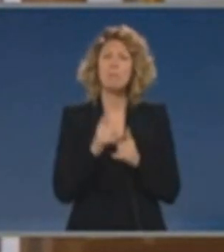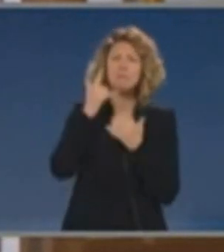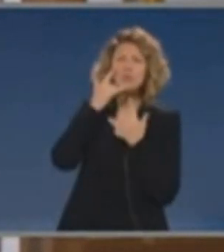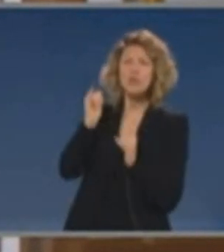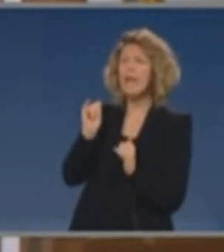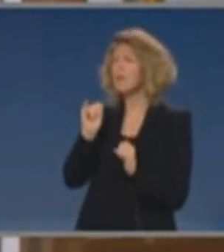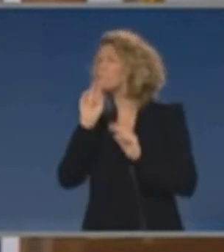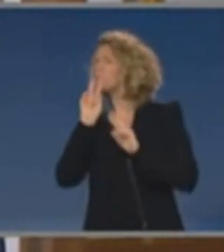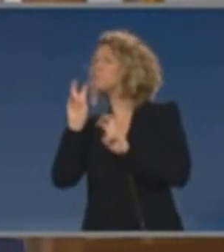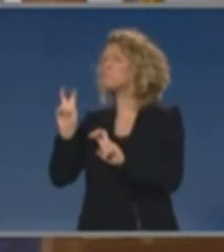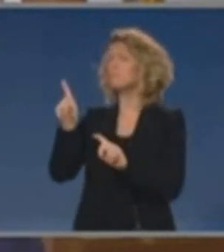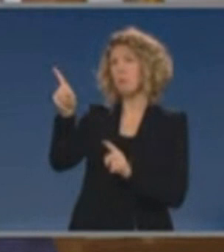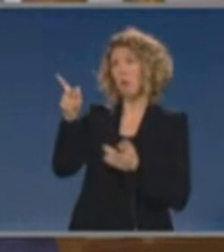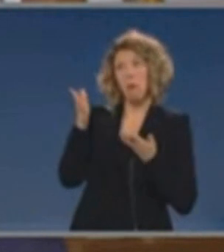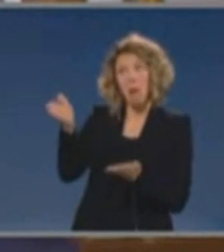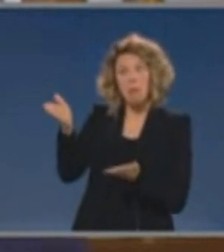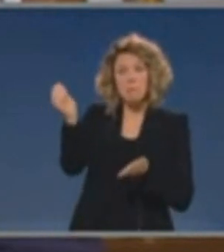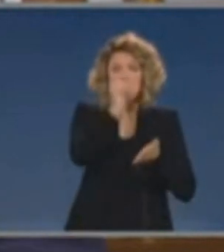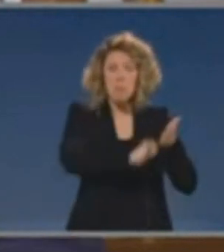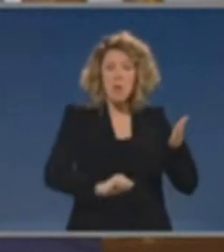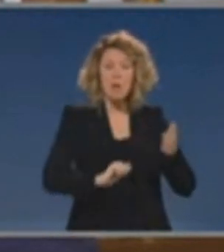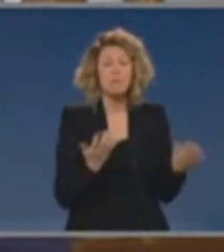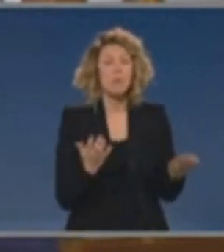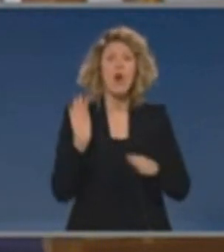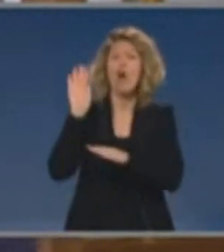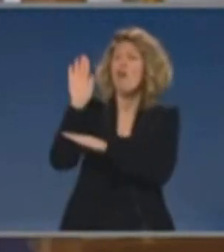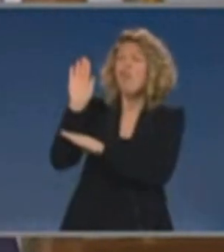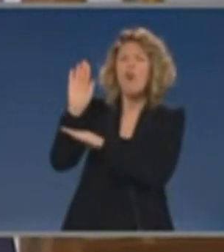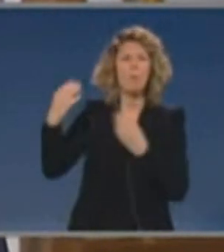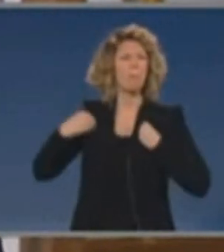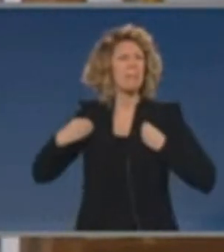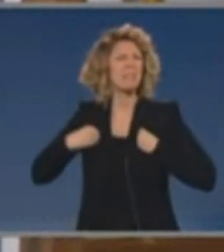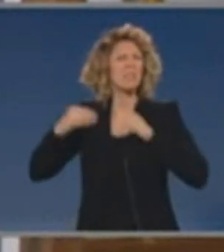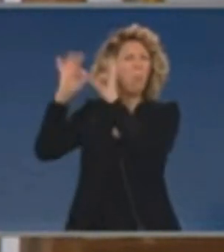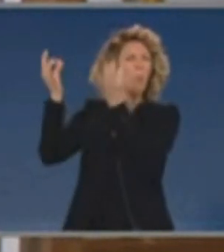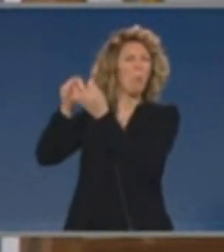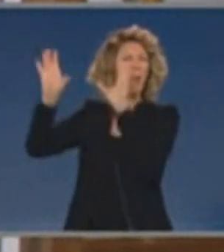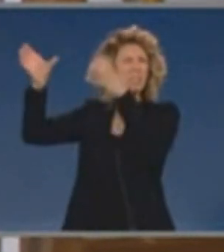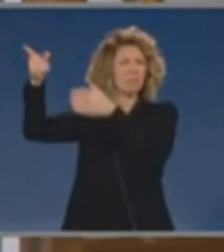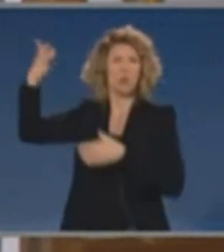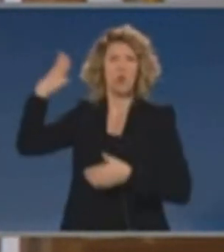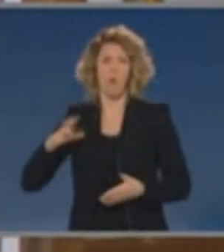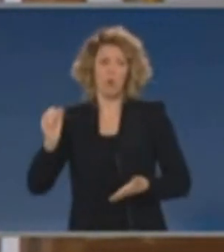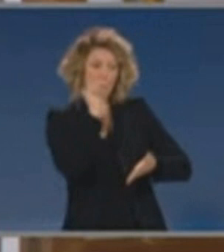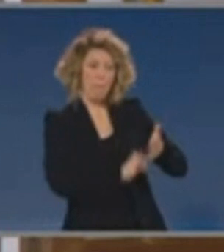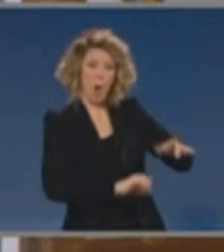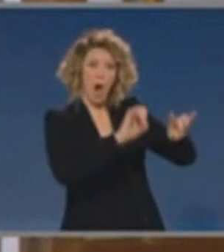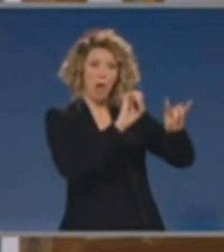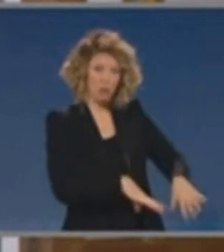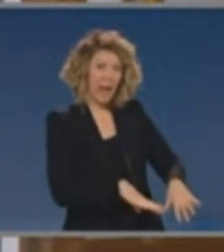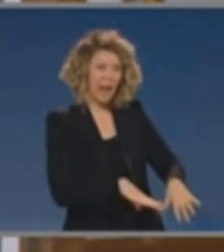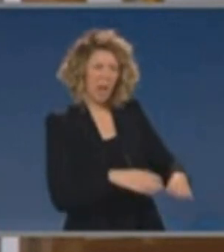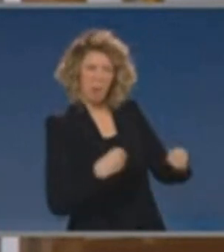investors, not just foreign government investors, should be subject and will